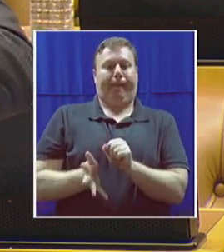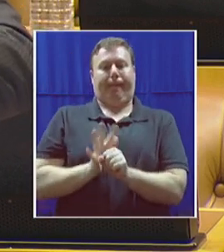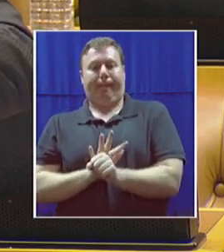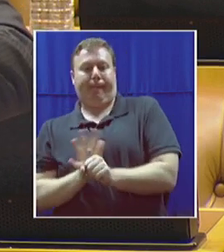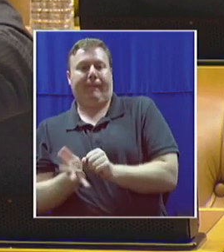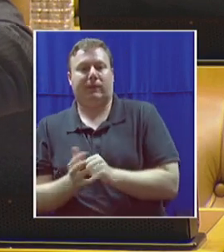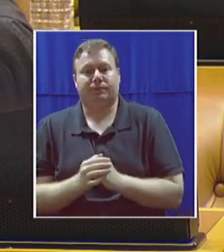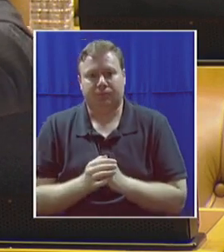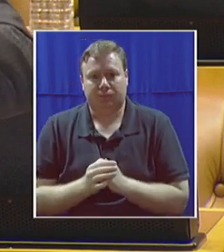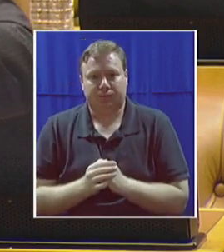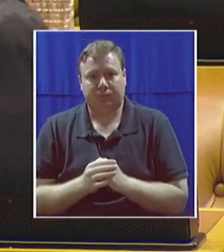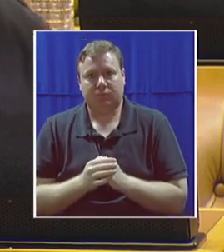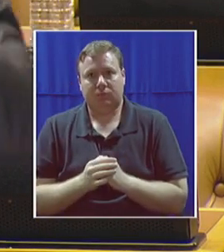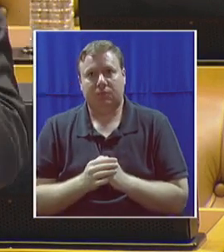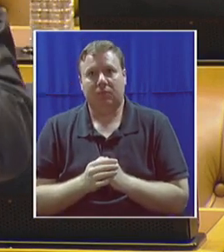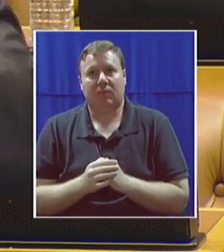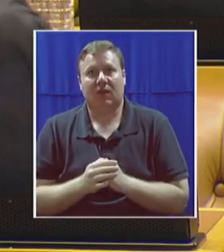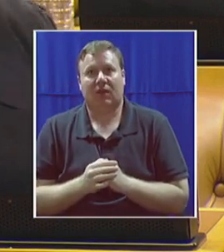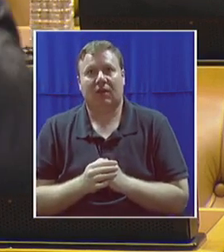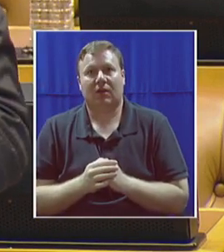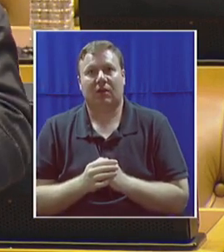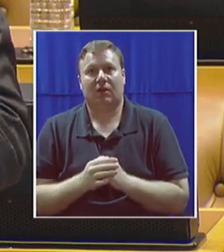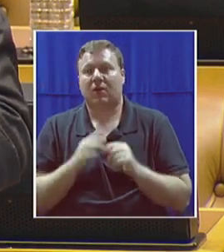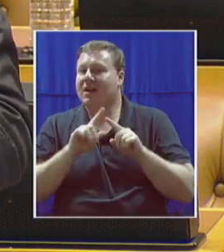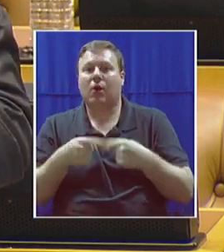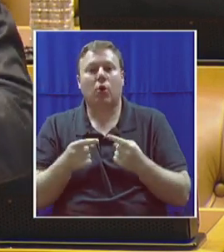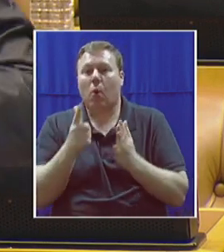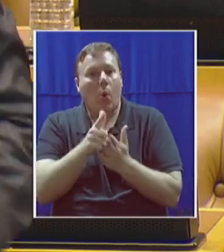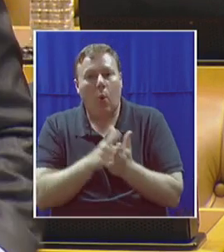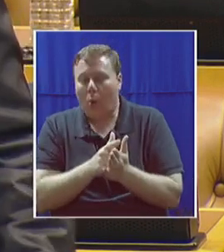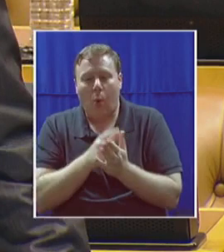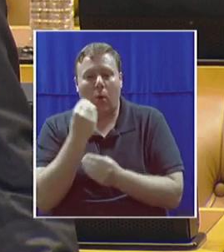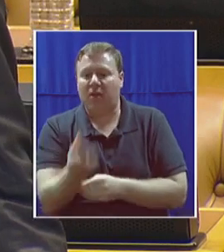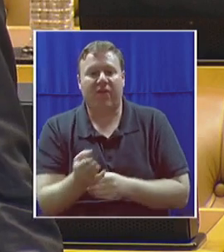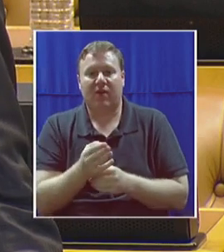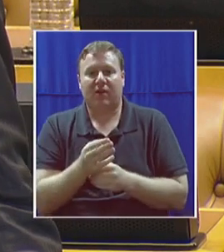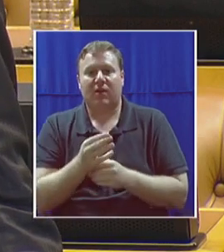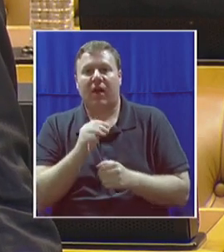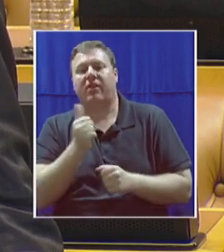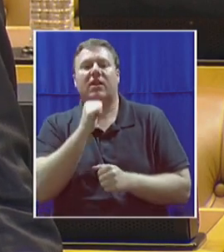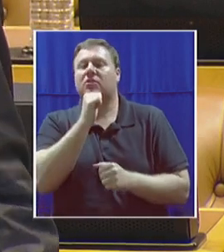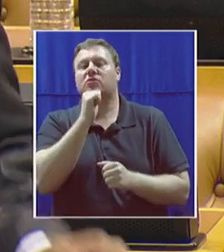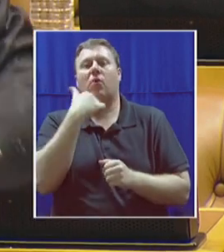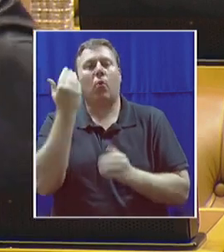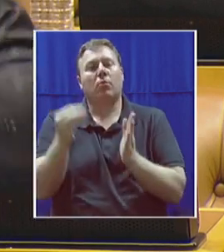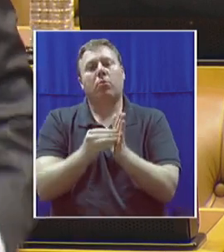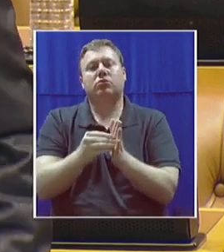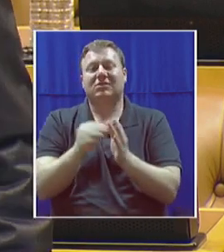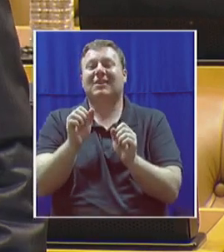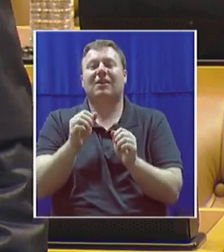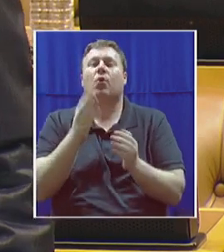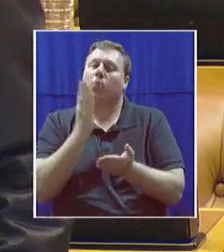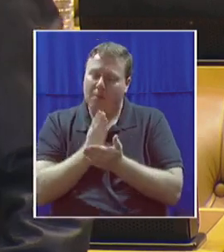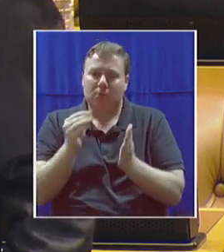taking a rigid approach but we cannot just pass laws and then do not want to implement them that's